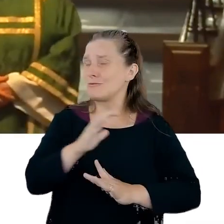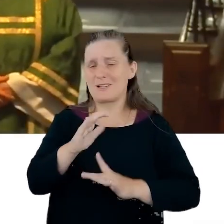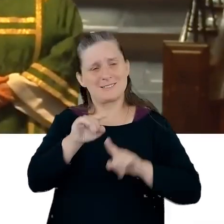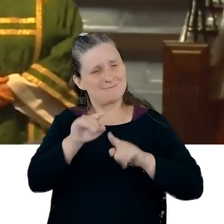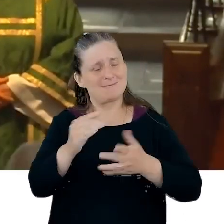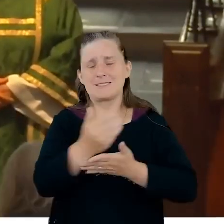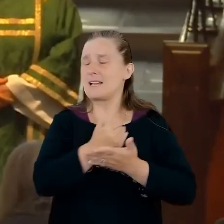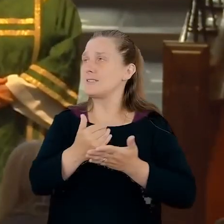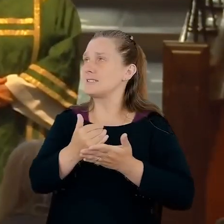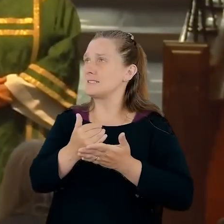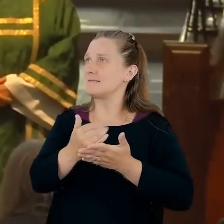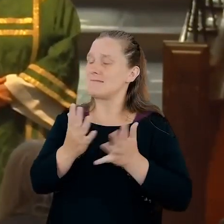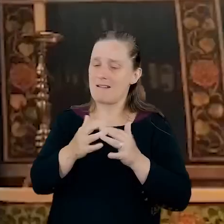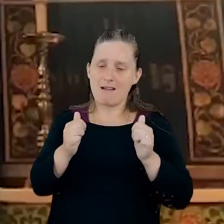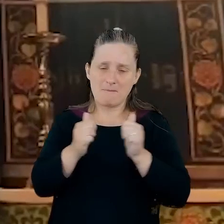Amen.